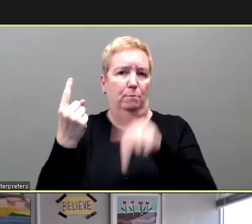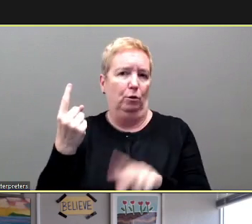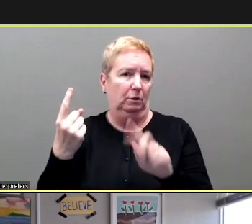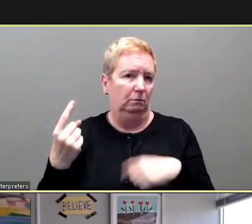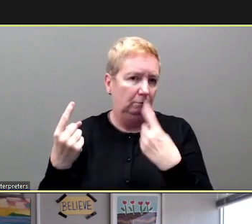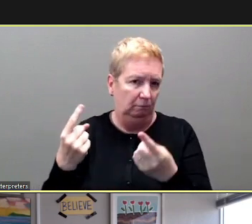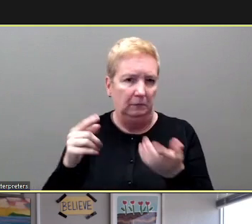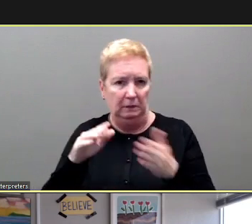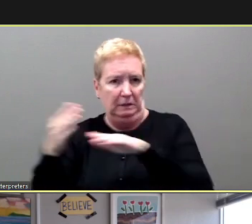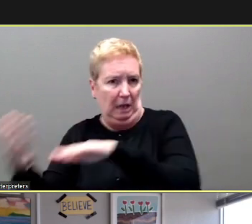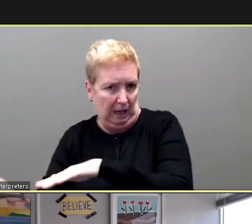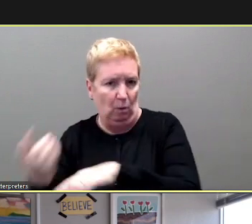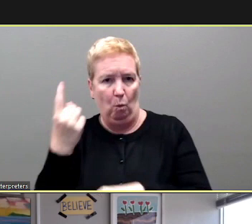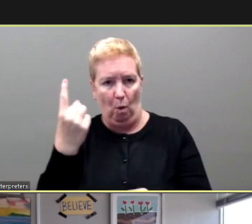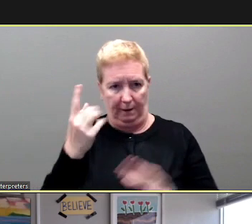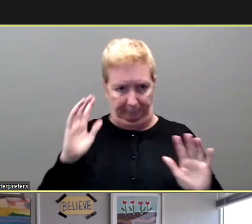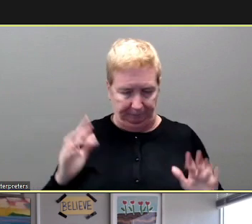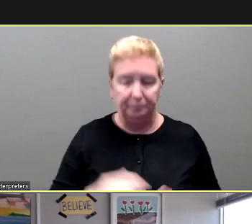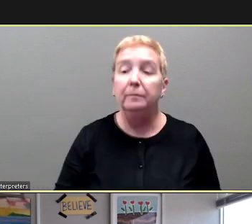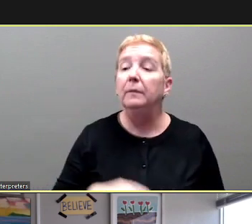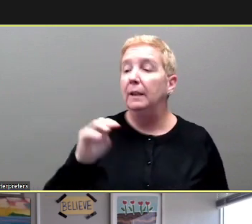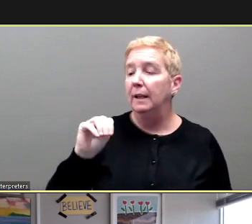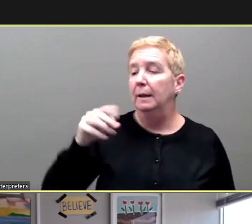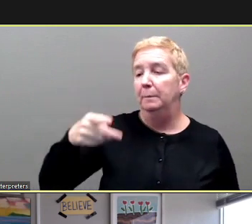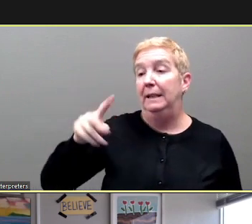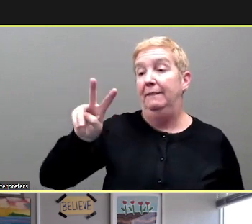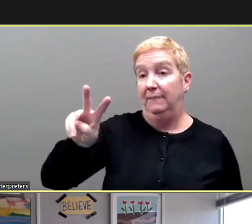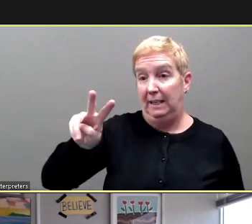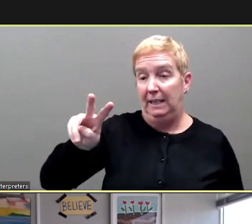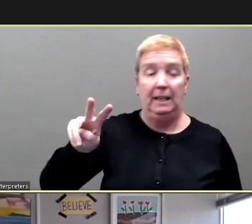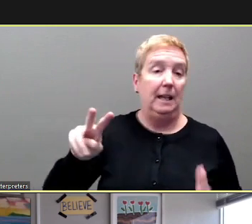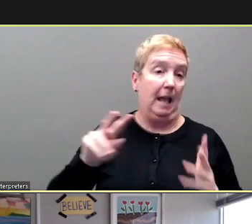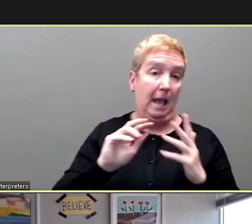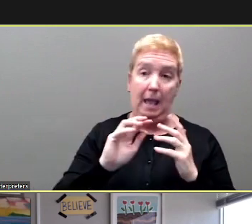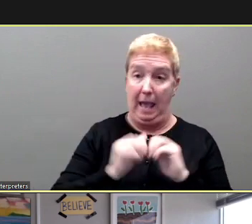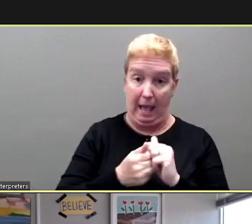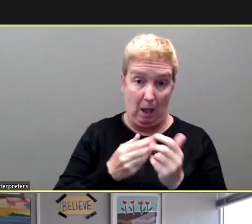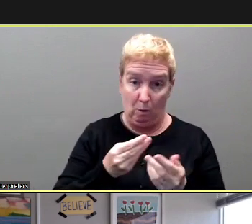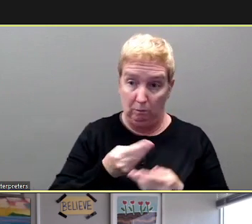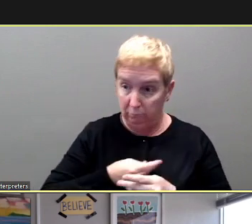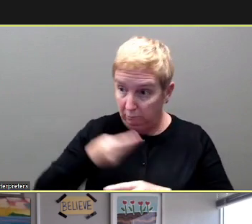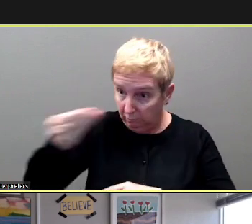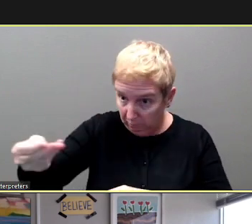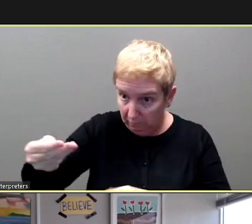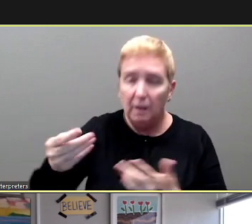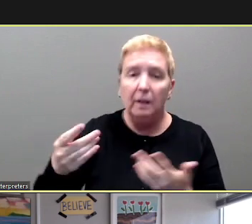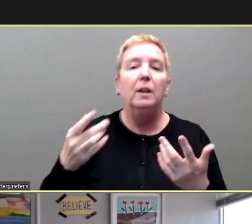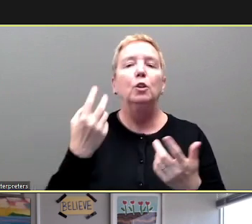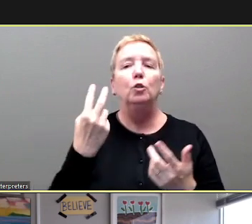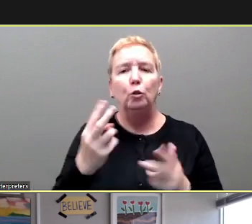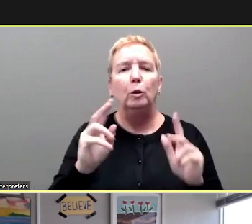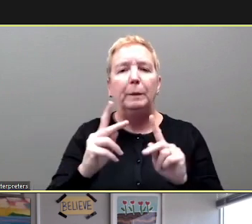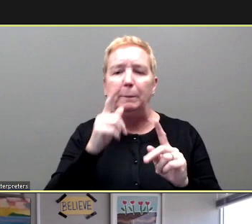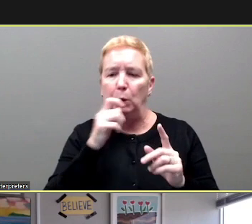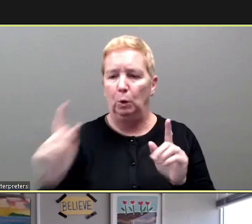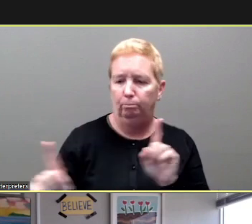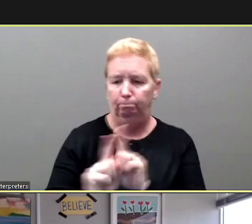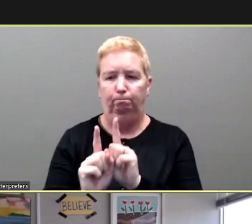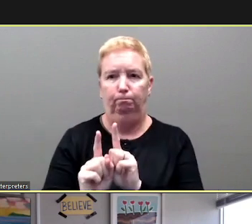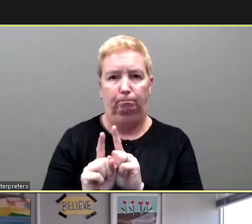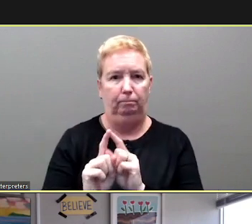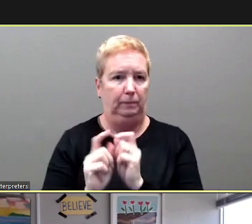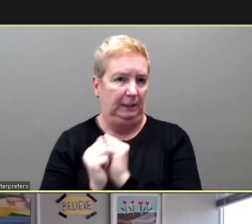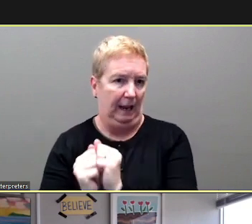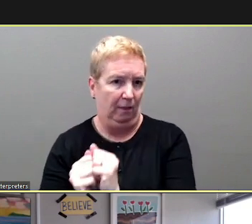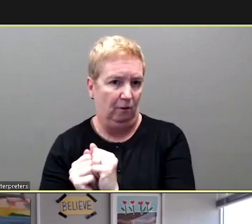The monkeypox virus spreads through close physical contact between two people. And just want to remind people,